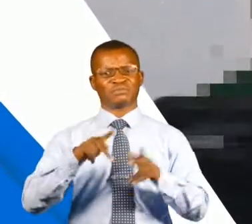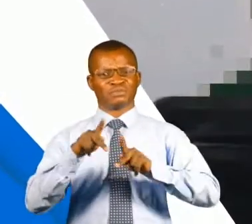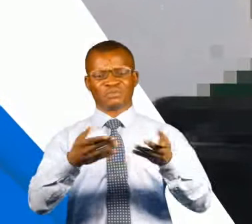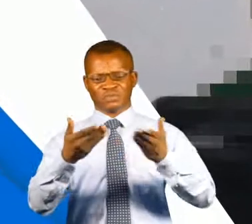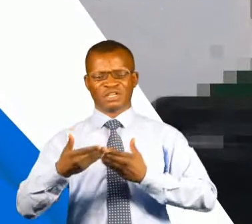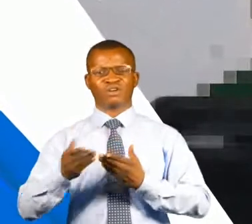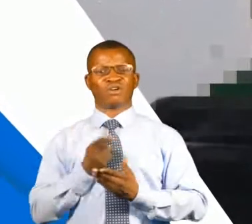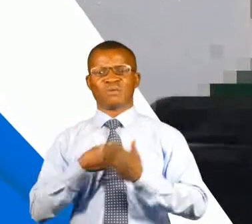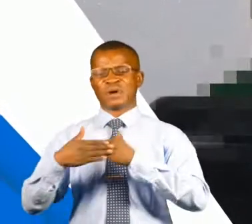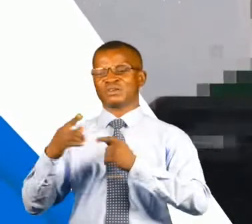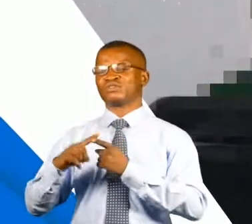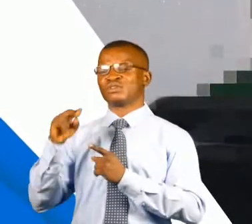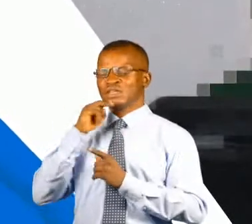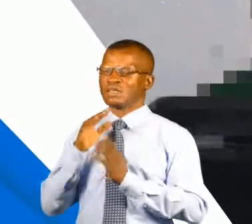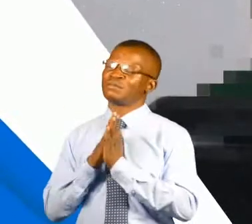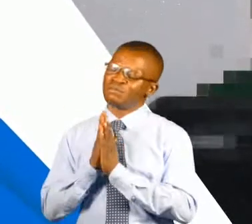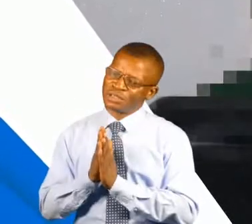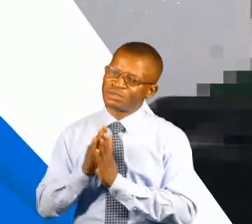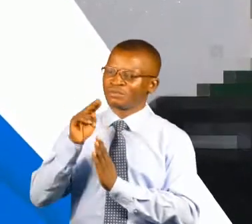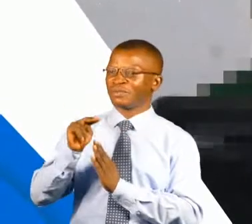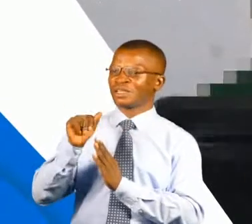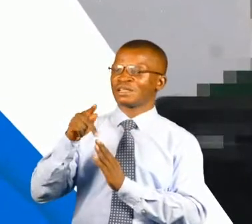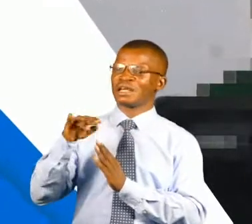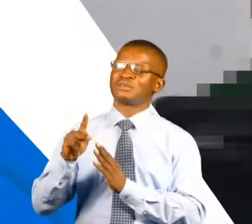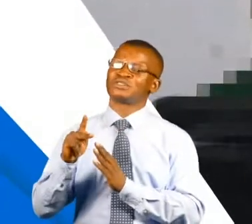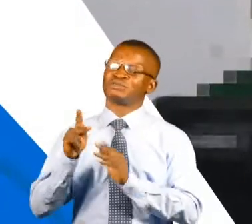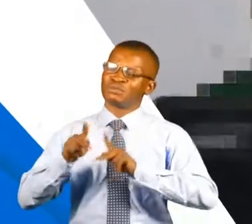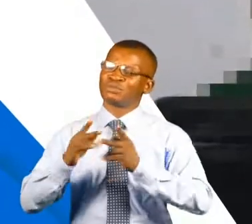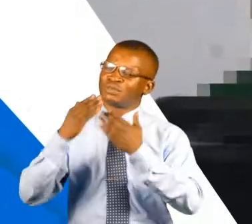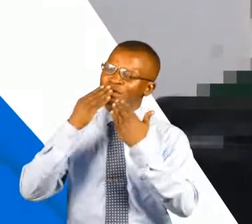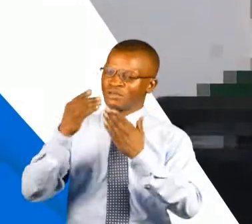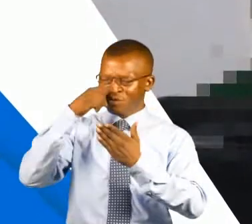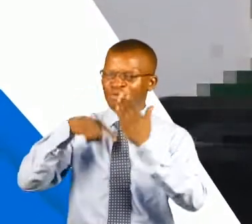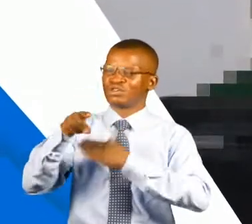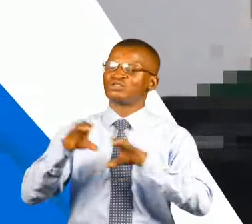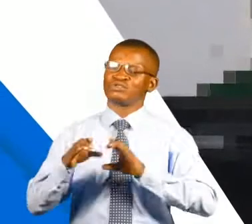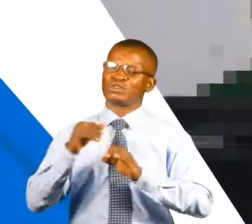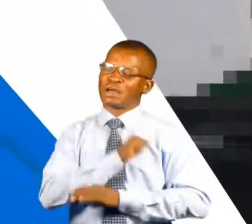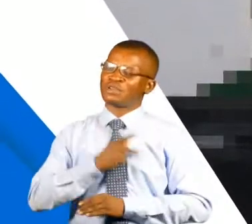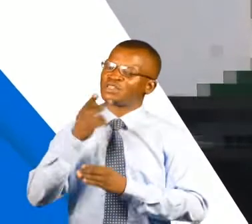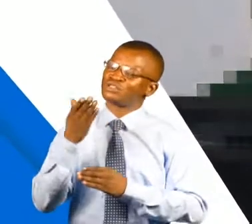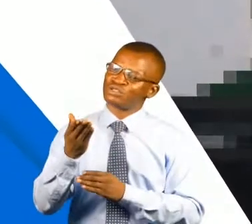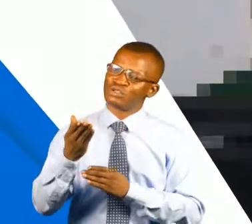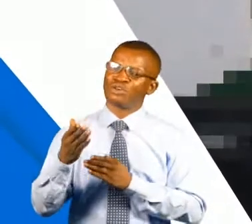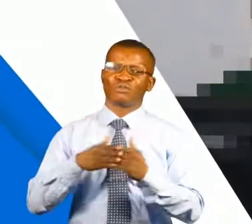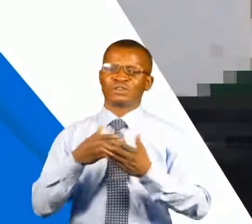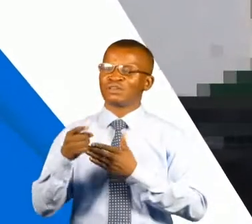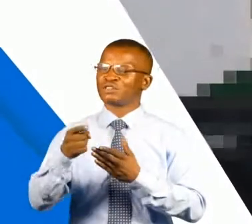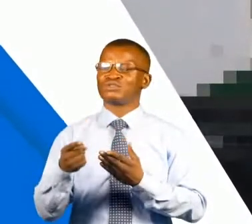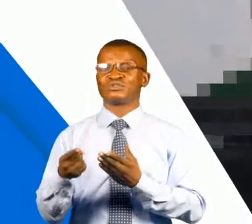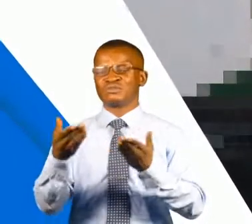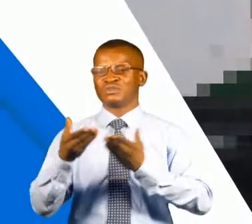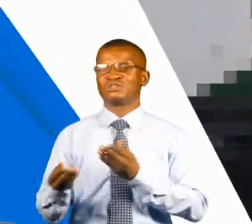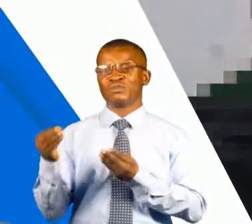us to land us in Nigeria. Please. And NAPTIP people, I thank you for what you've done. I appreciate you. Wherever